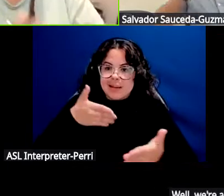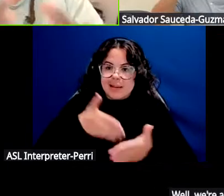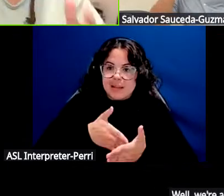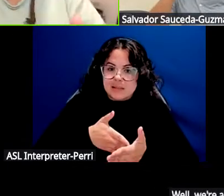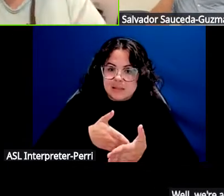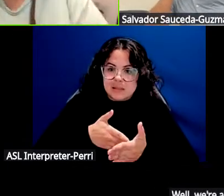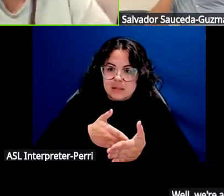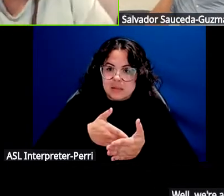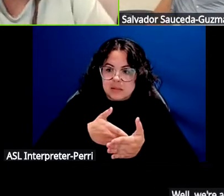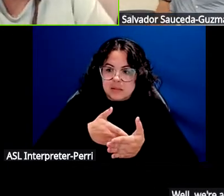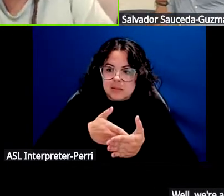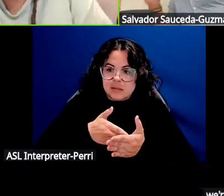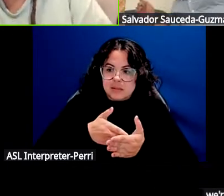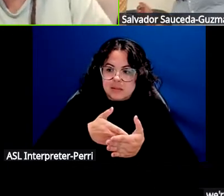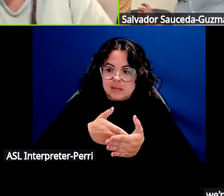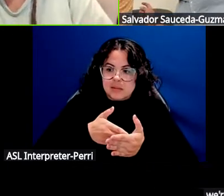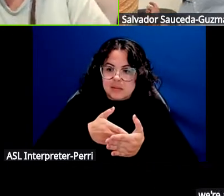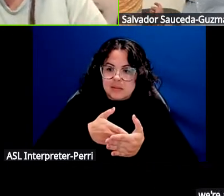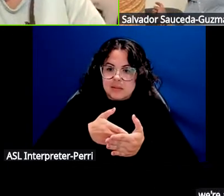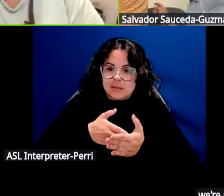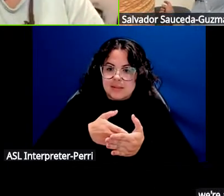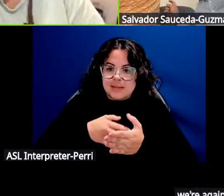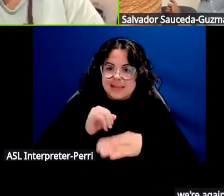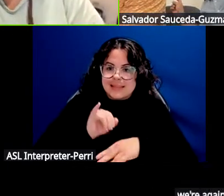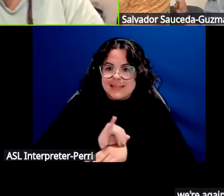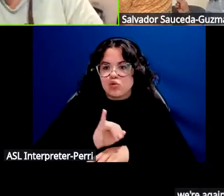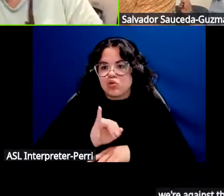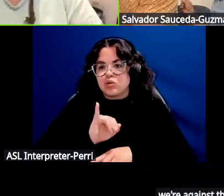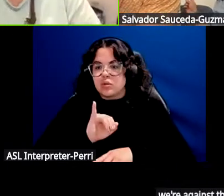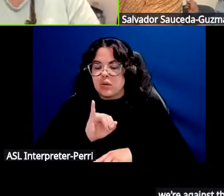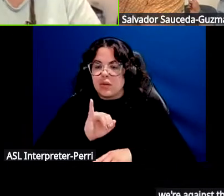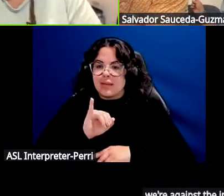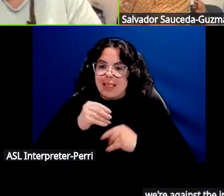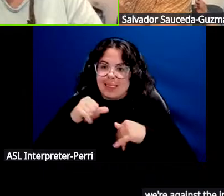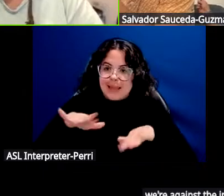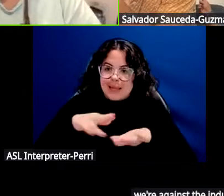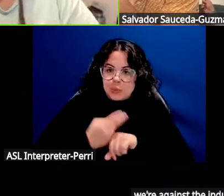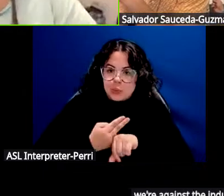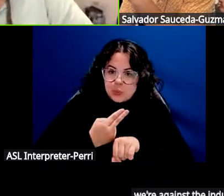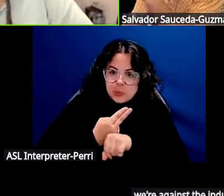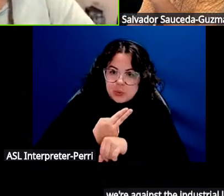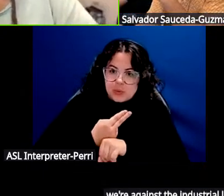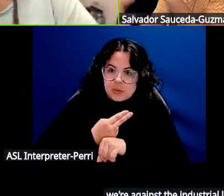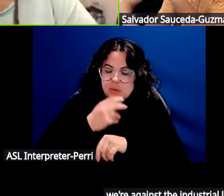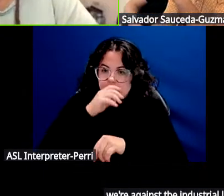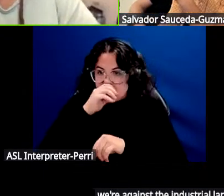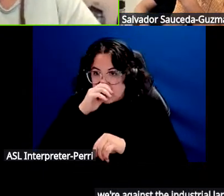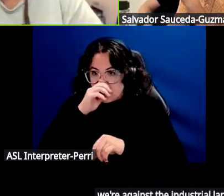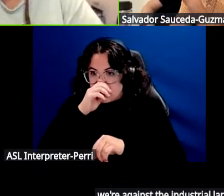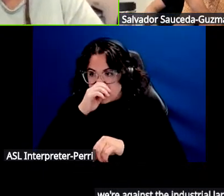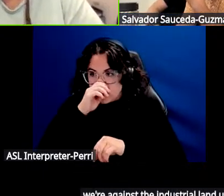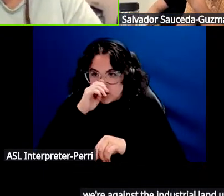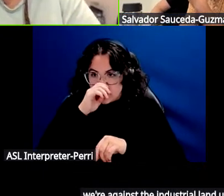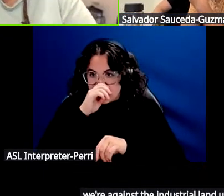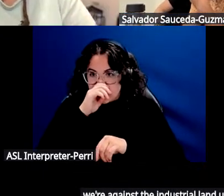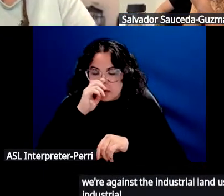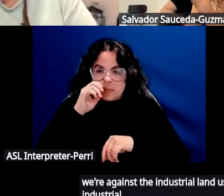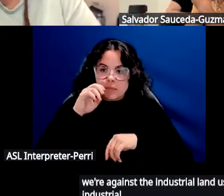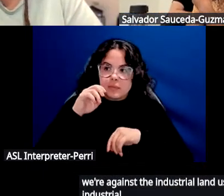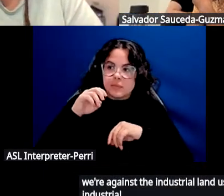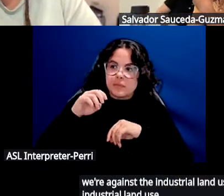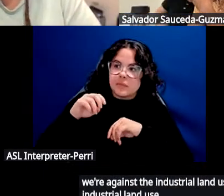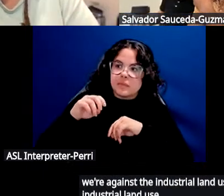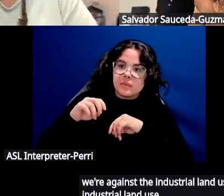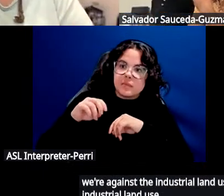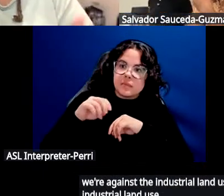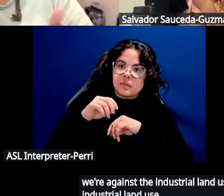we're against the industrial land use as it is, and we're against any future industrial land use. We Okay.